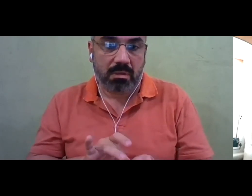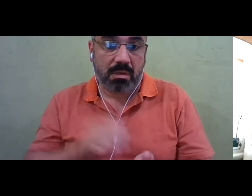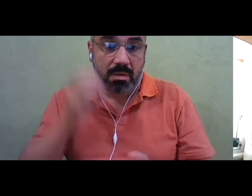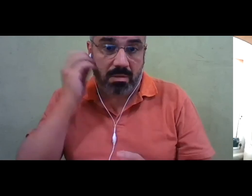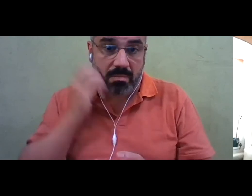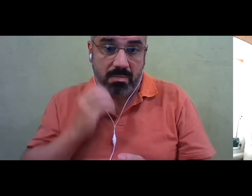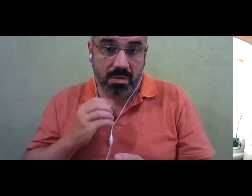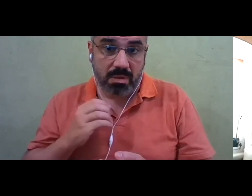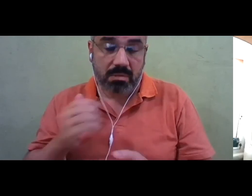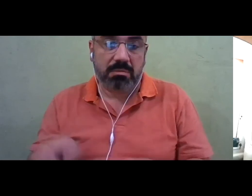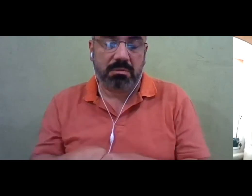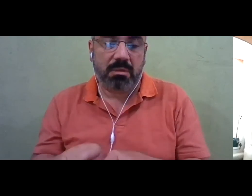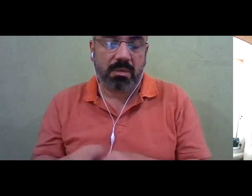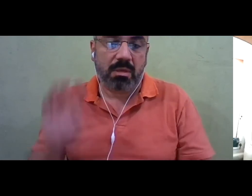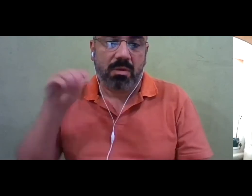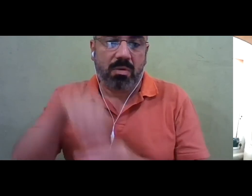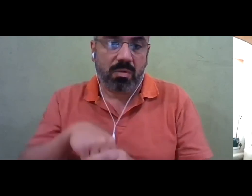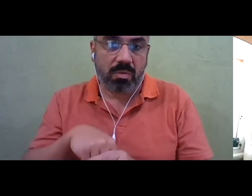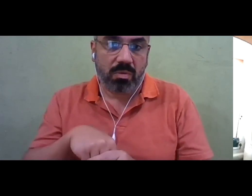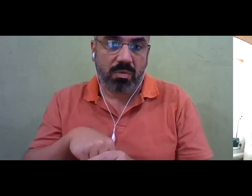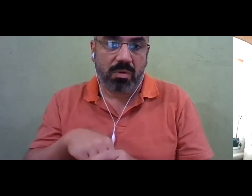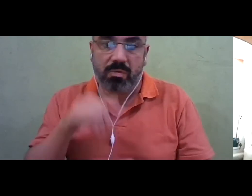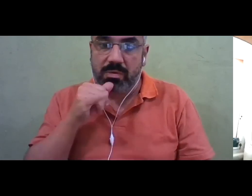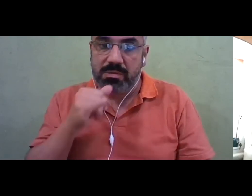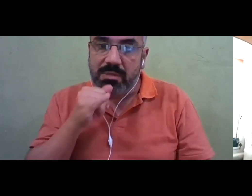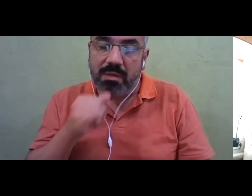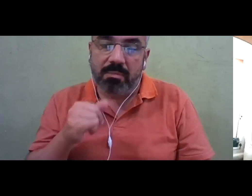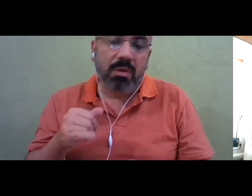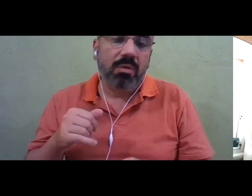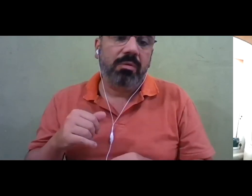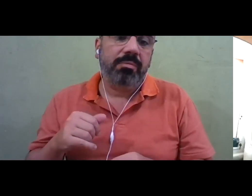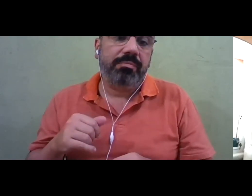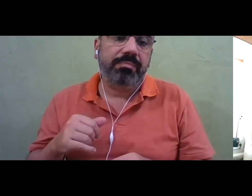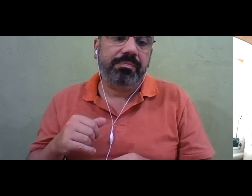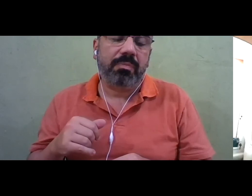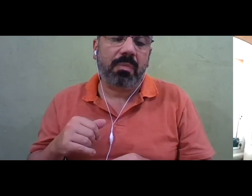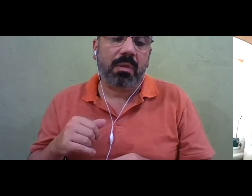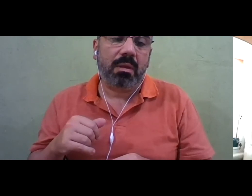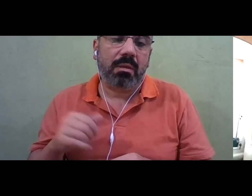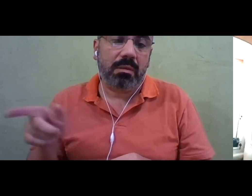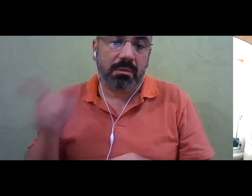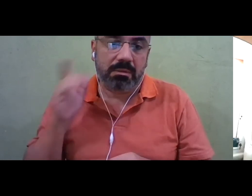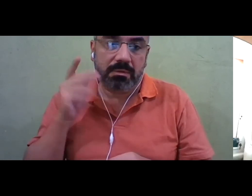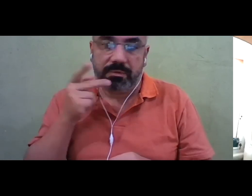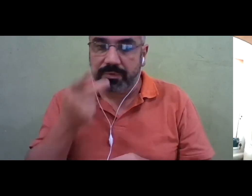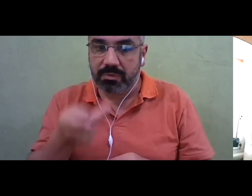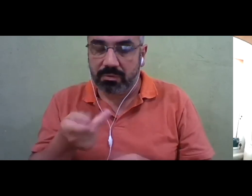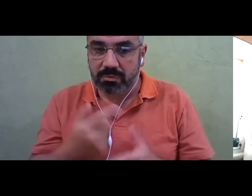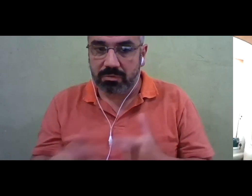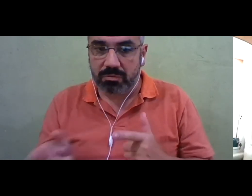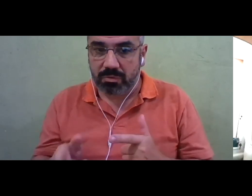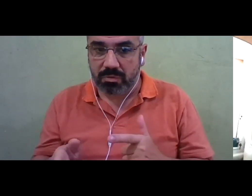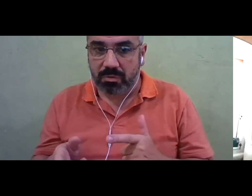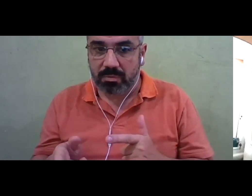examined that because he found that's how capitalists think. What you find in Das Kapital is an analysis of